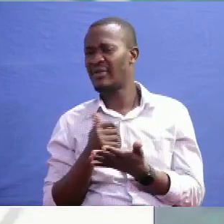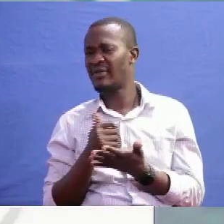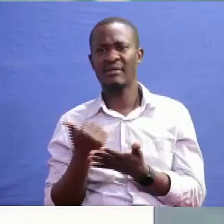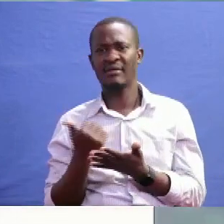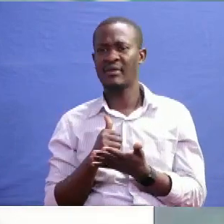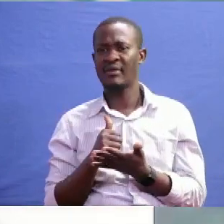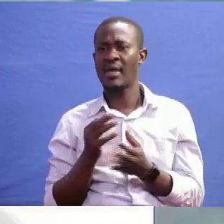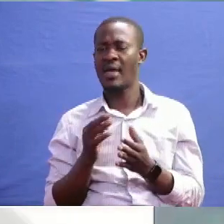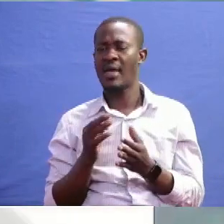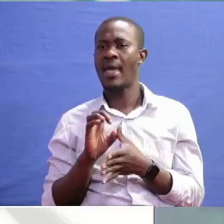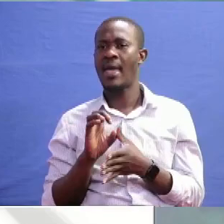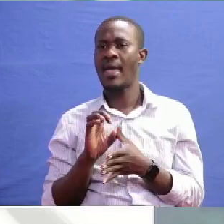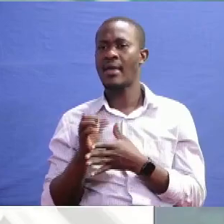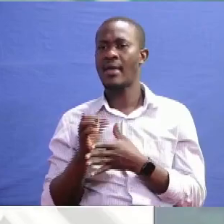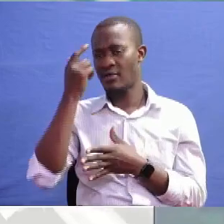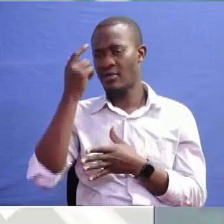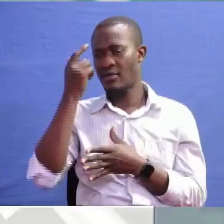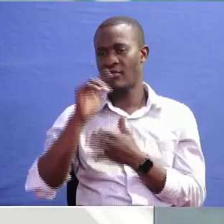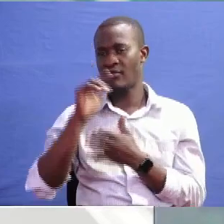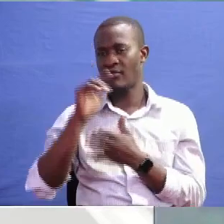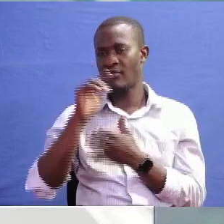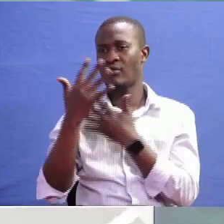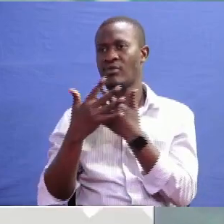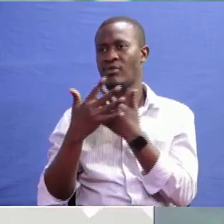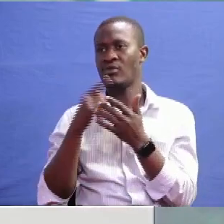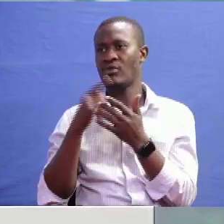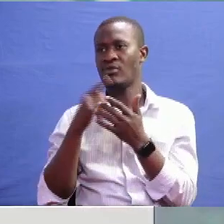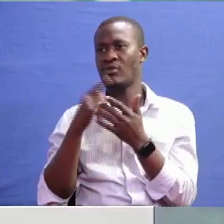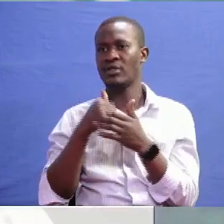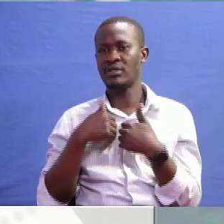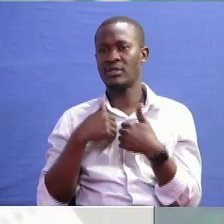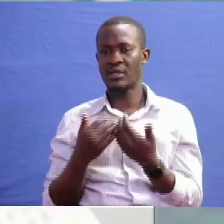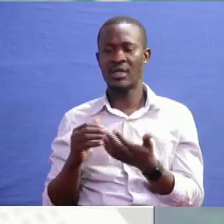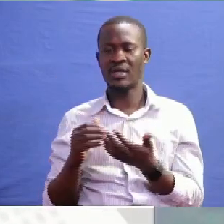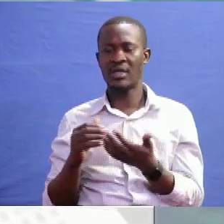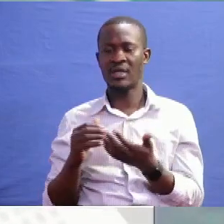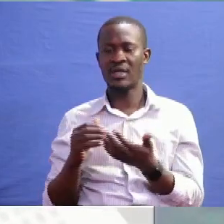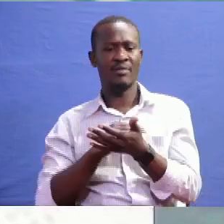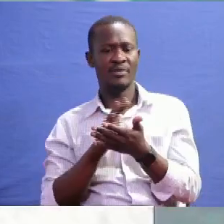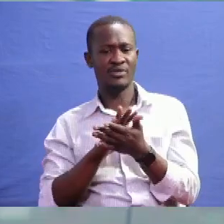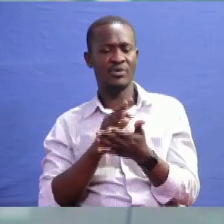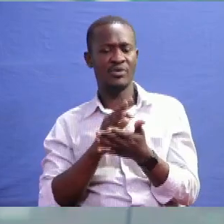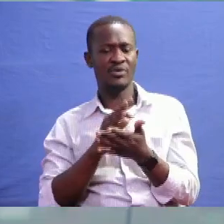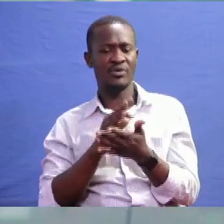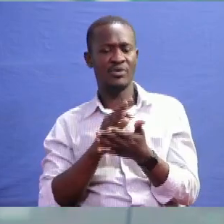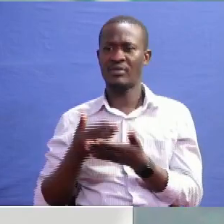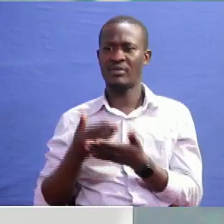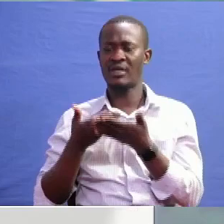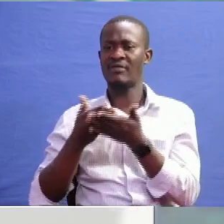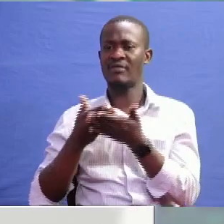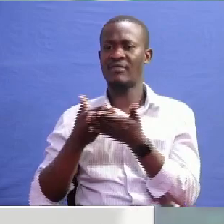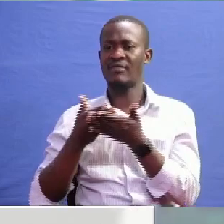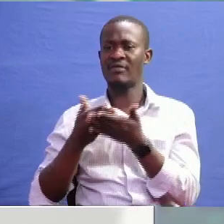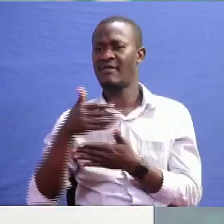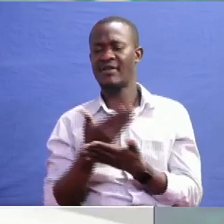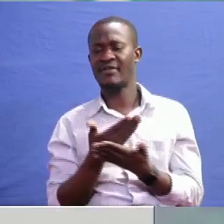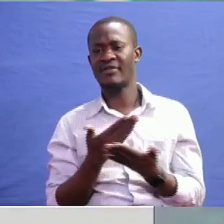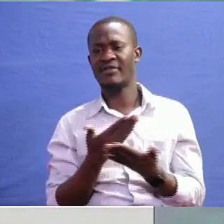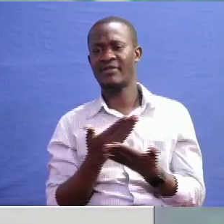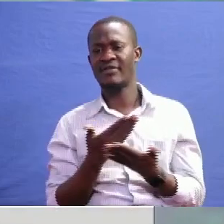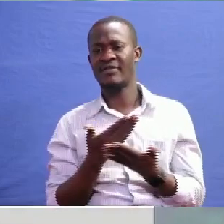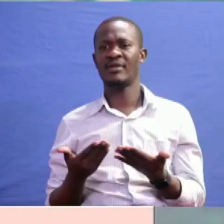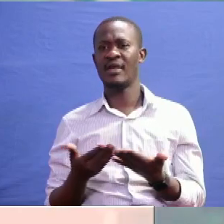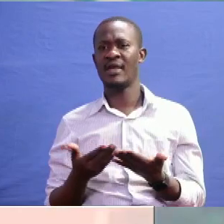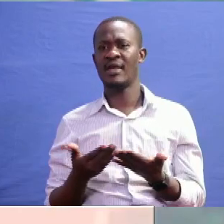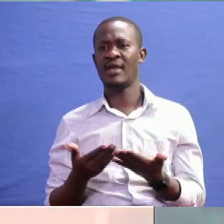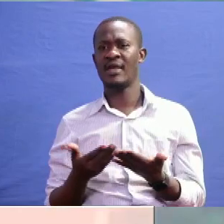right. Even for computer, even what they call admission fee, nothing. Because they were told, give us everything. And then they were told, because government